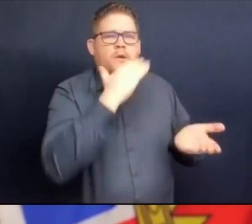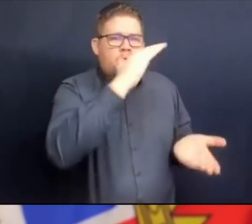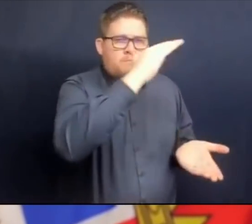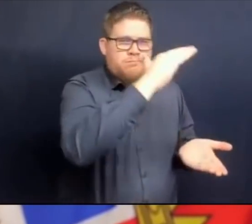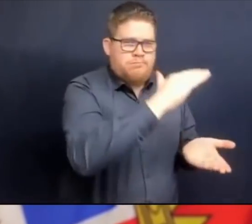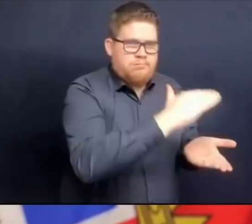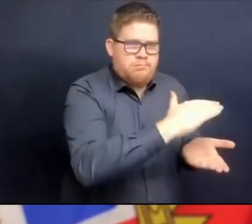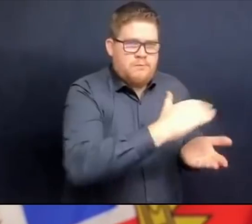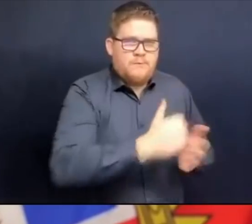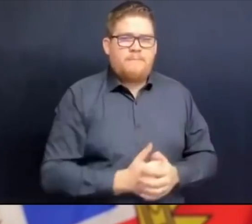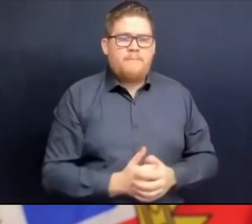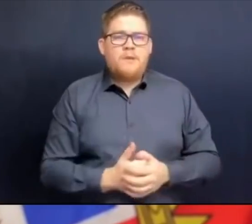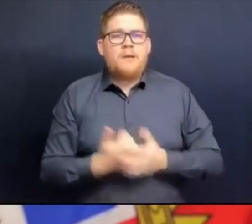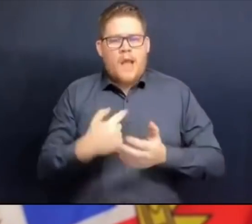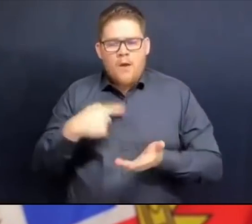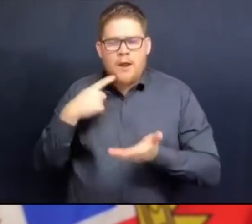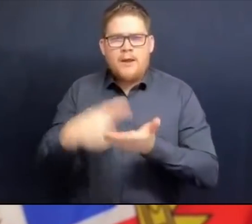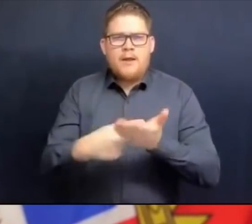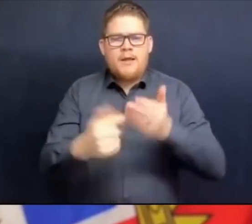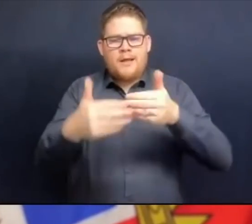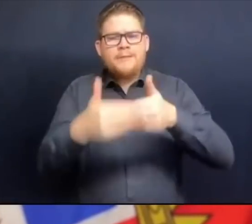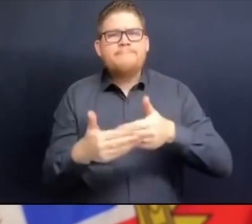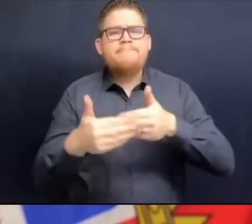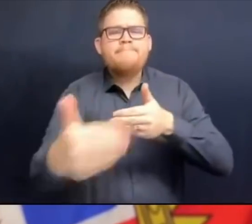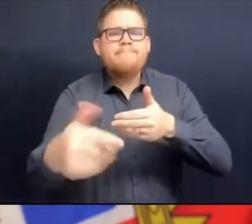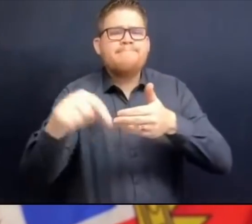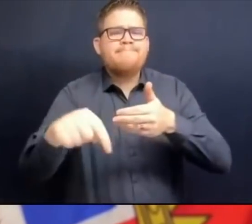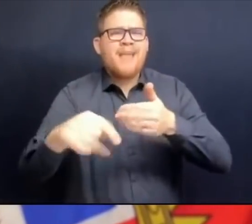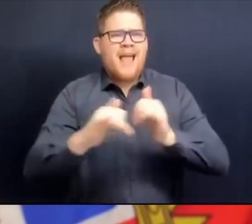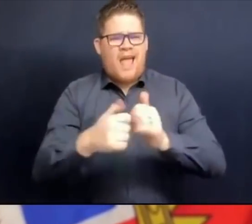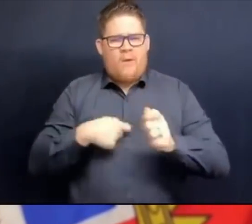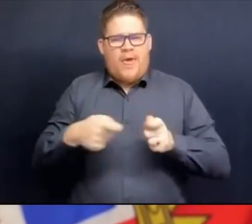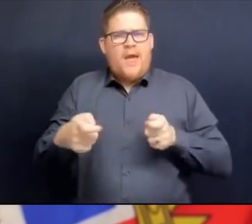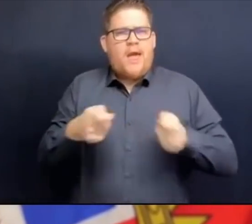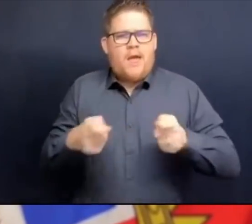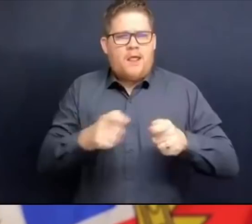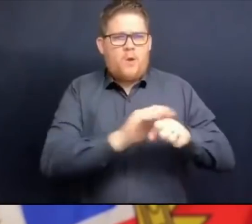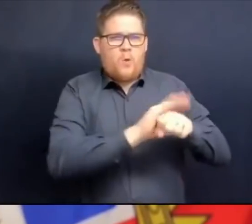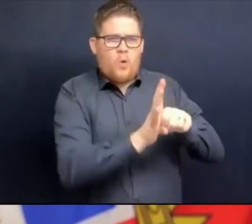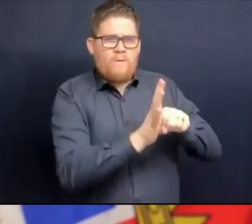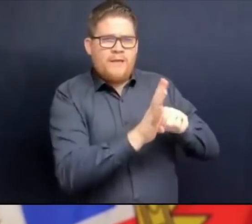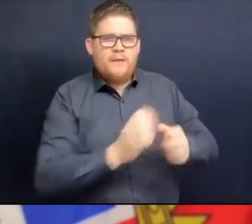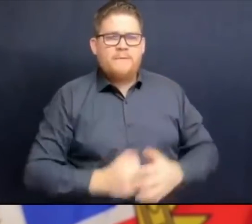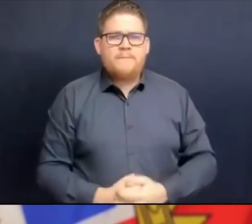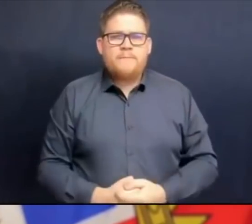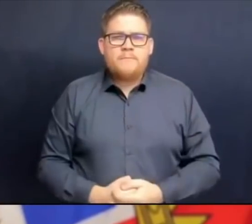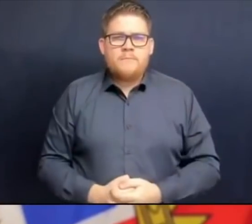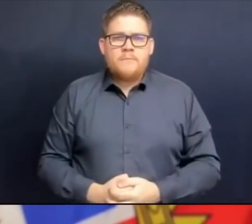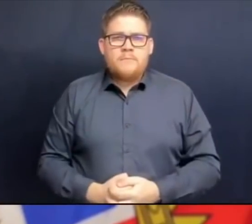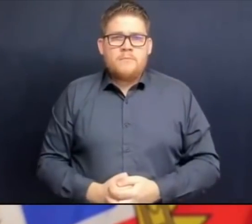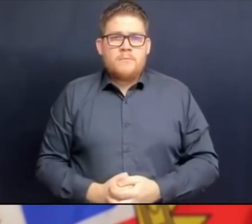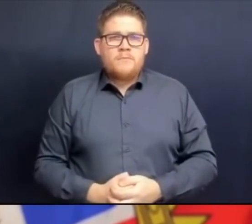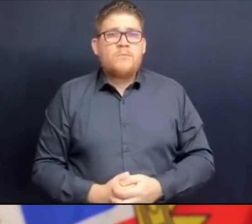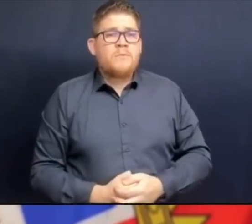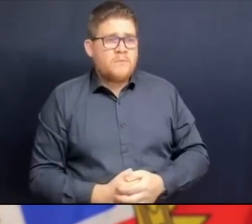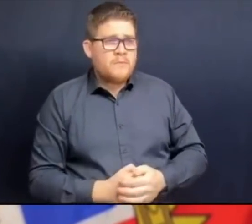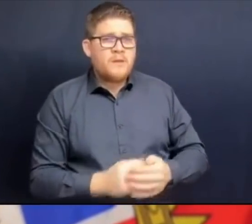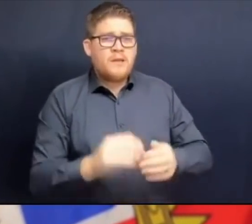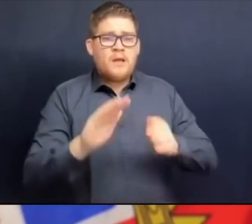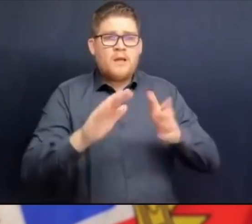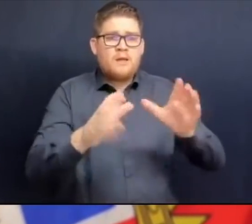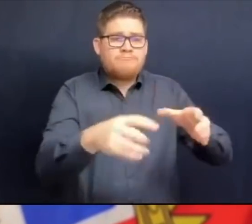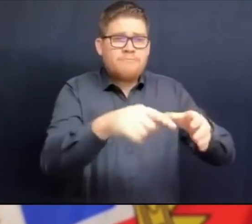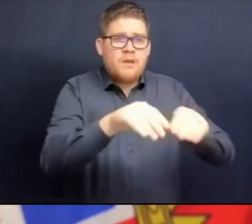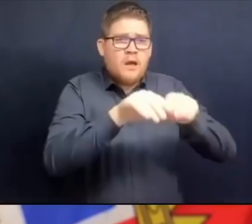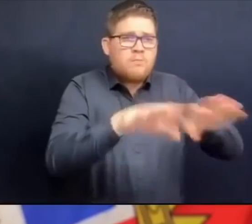as restrictions are adjusted in step with what we are seeing in terms of transmission and hospitalizations. As